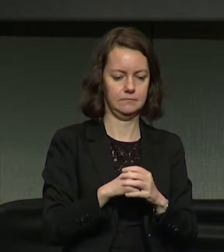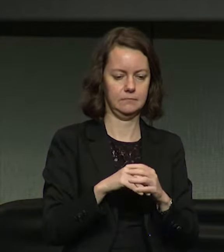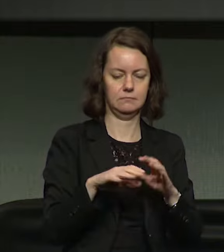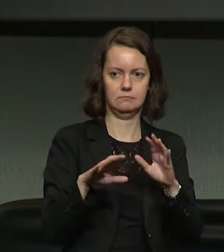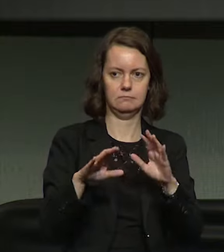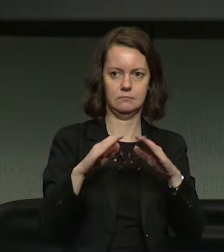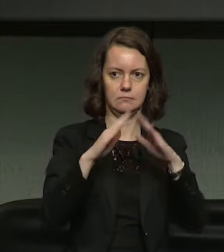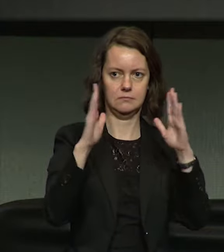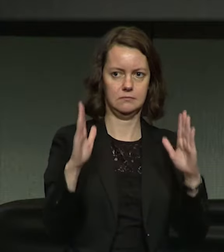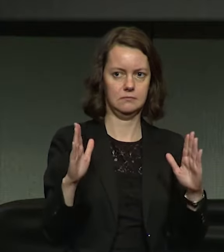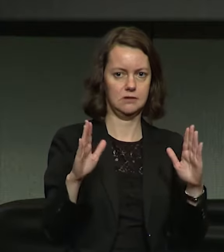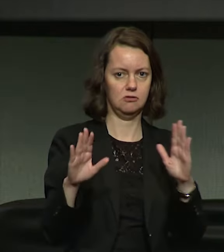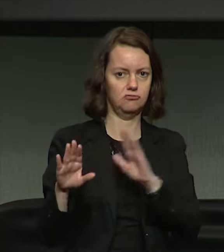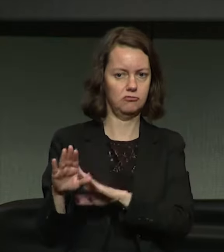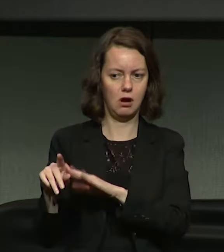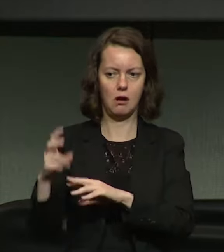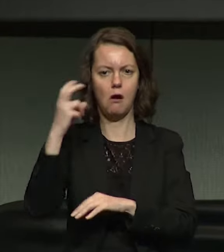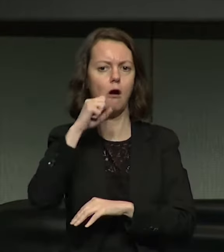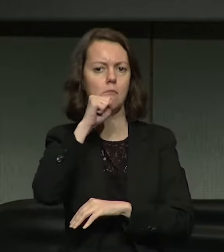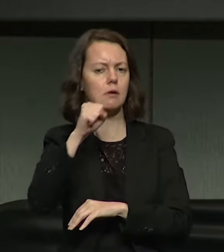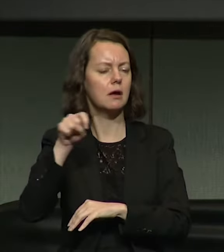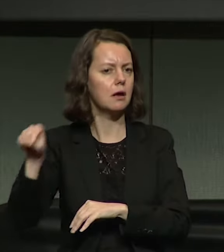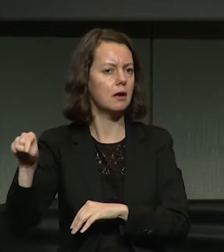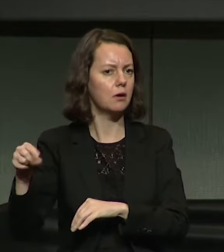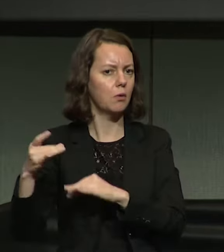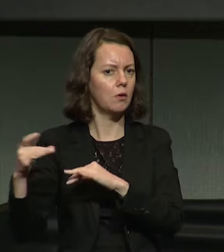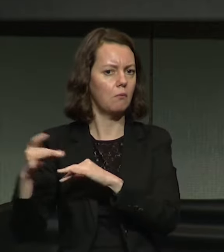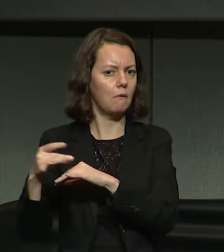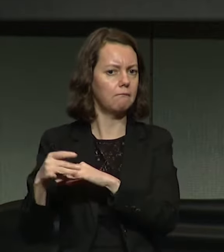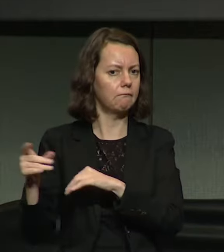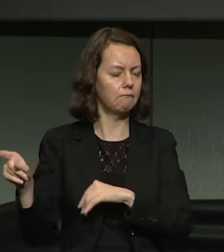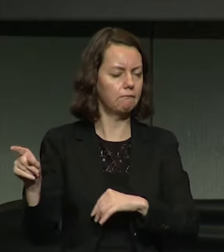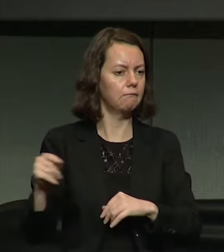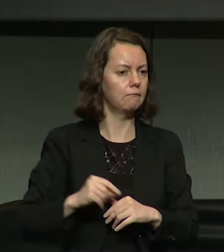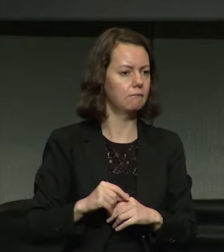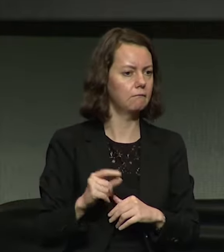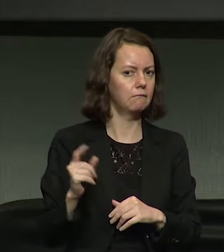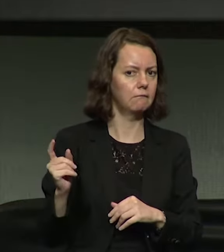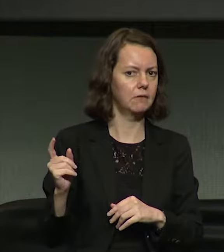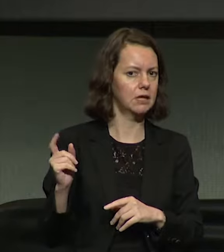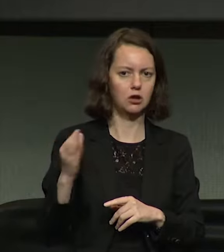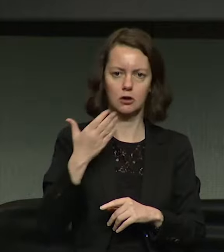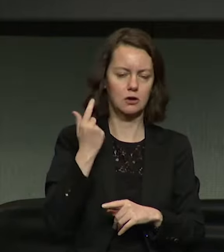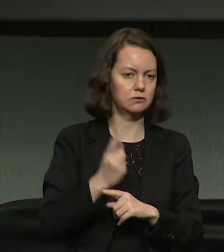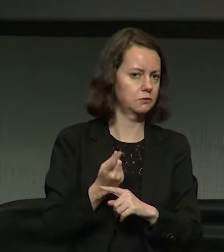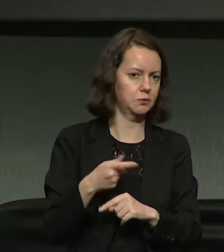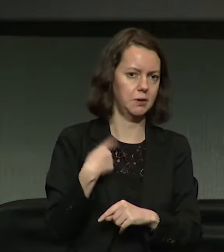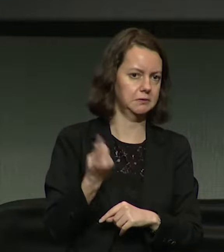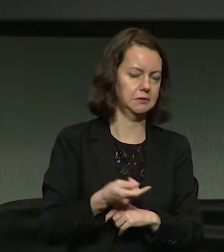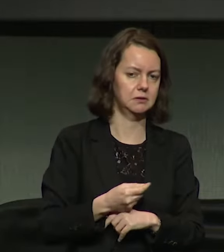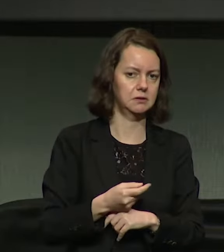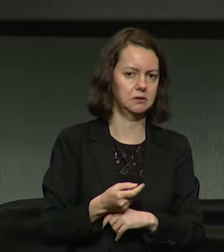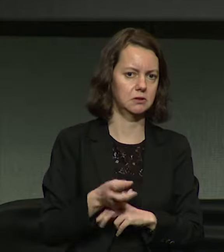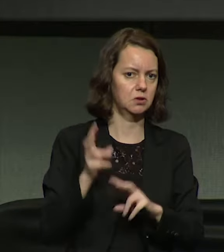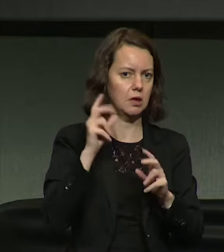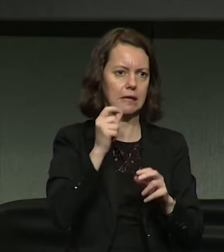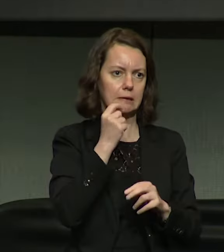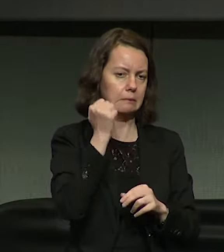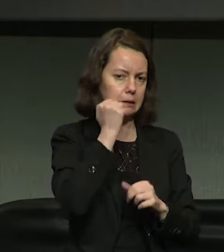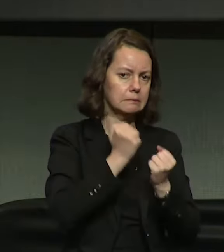house, we had an old guy who lived there with his wife, and we kind of grew up with him talking not very nicely to us, you know, calling us little